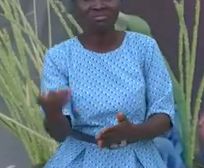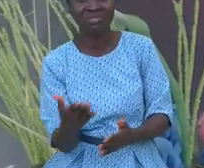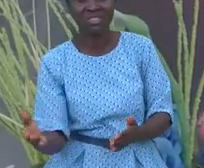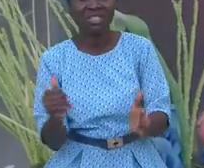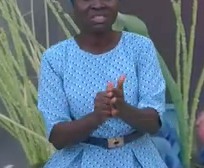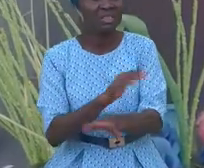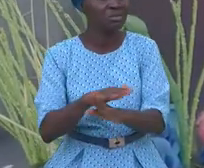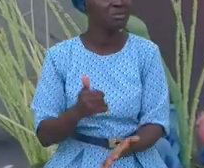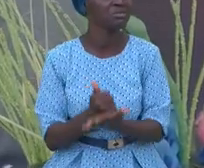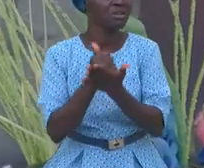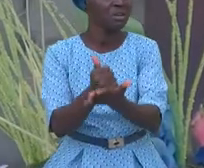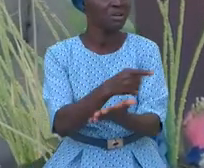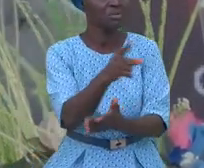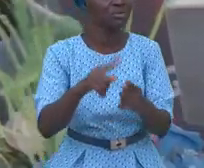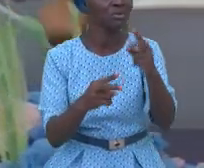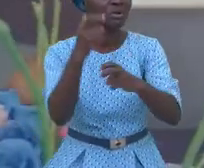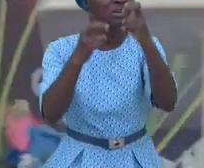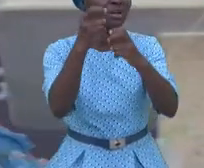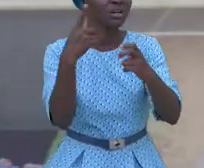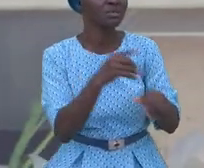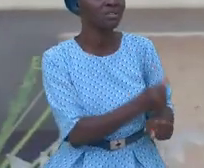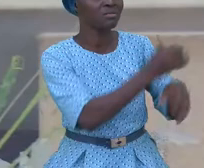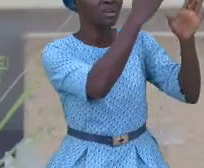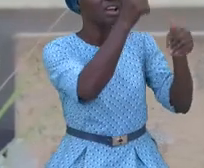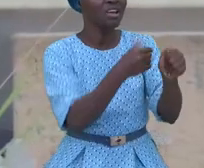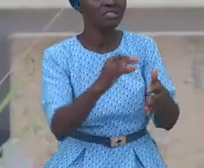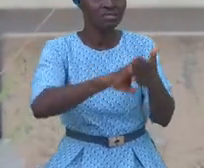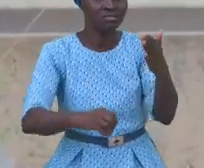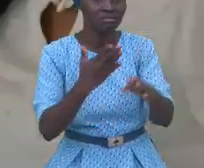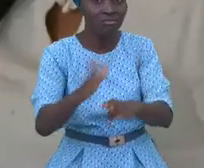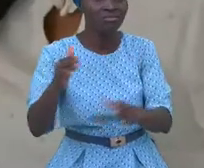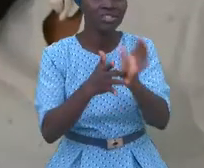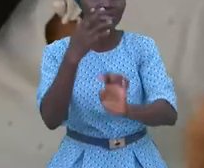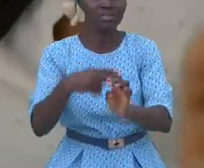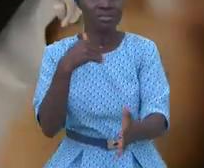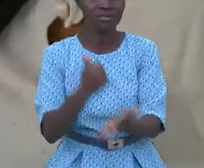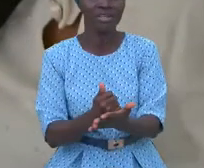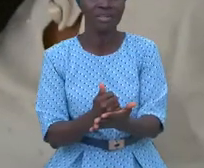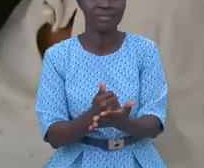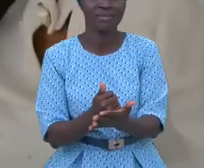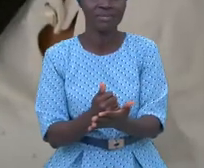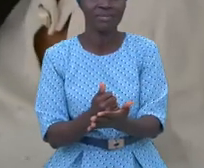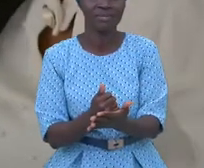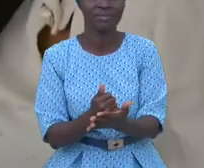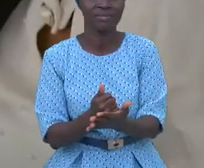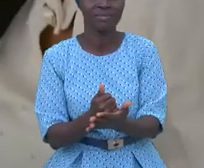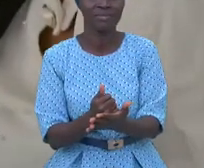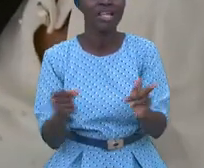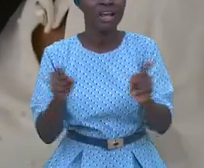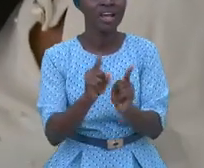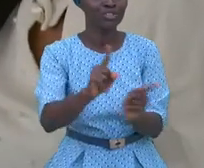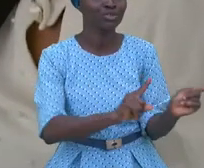help you to climb your mountain, everything is taken away now. And as we go